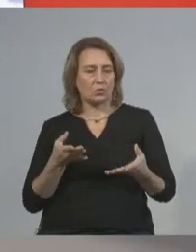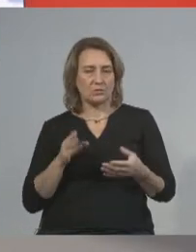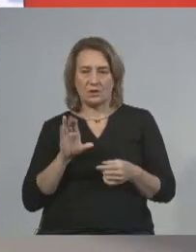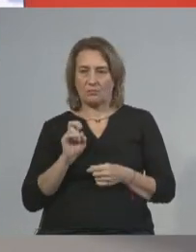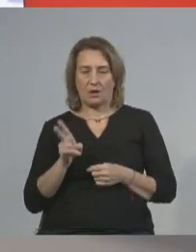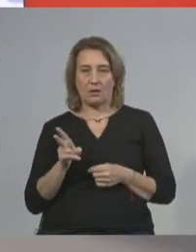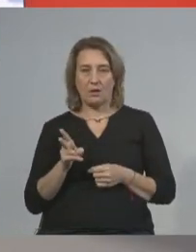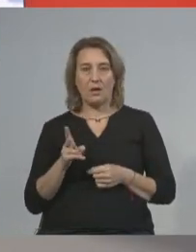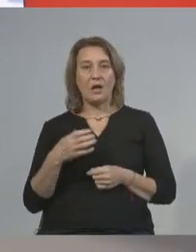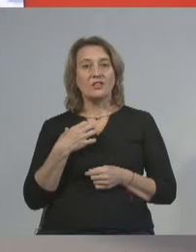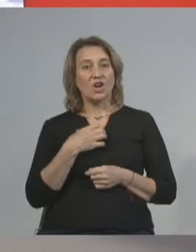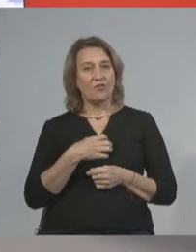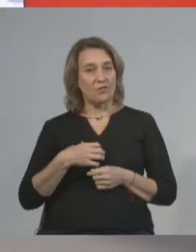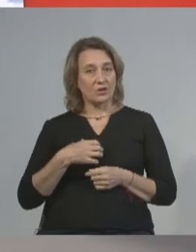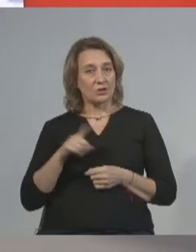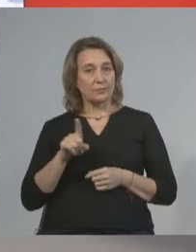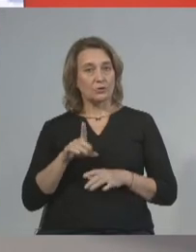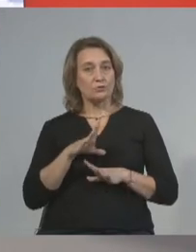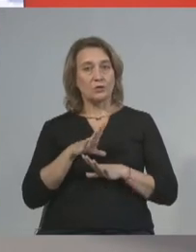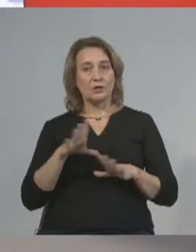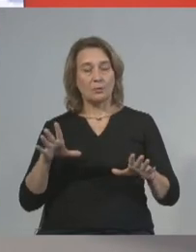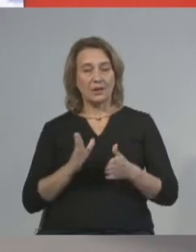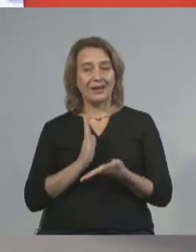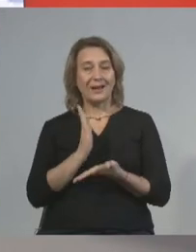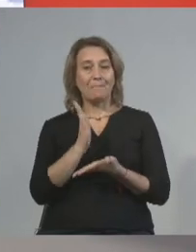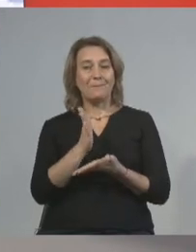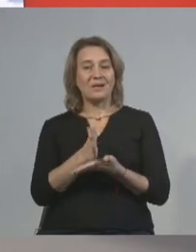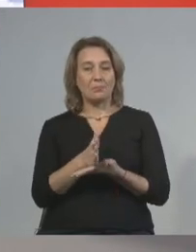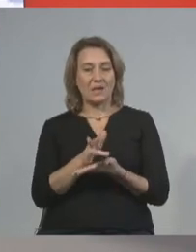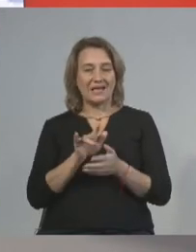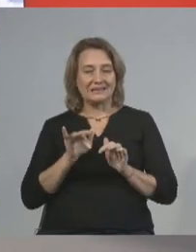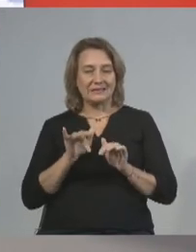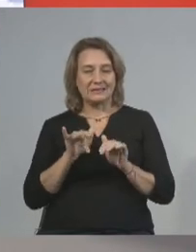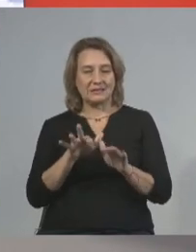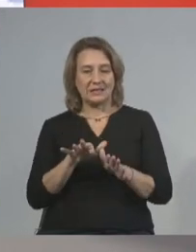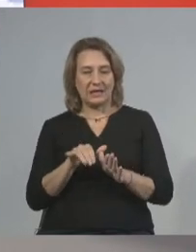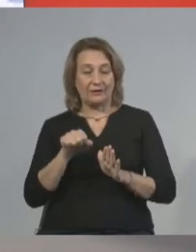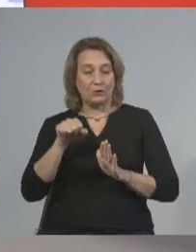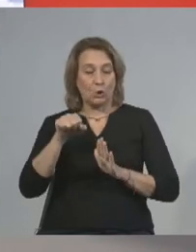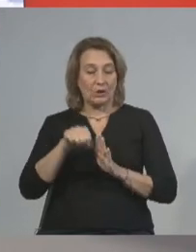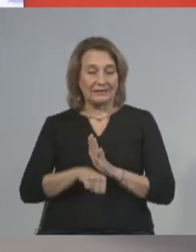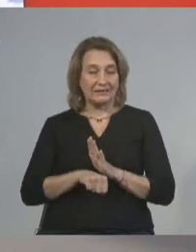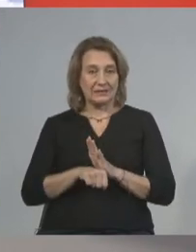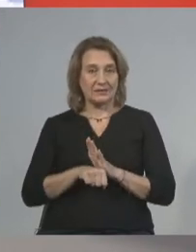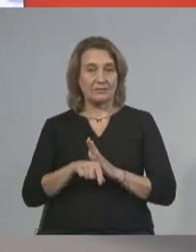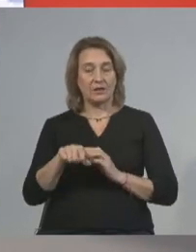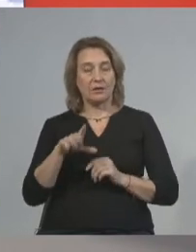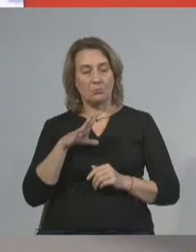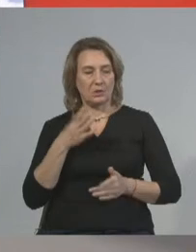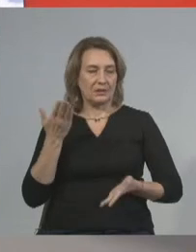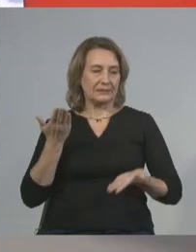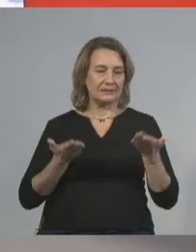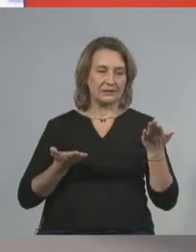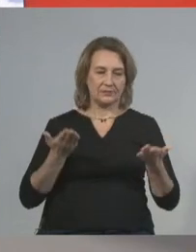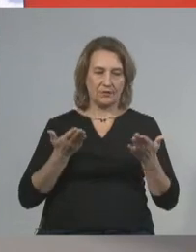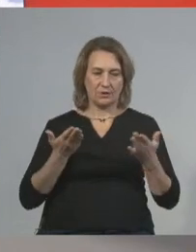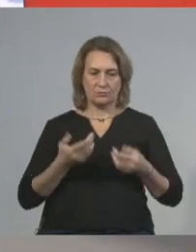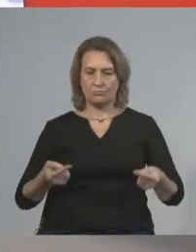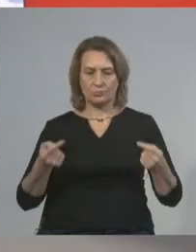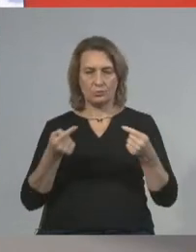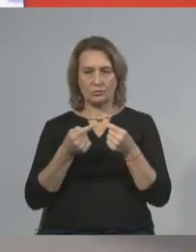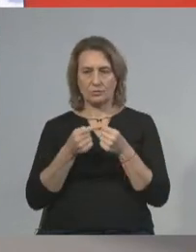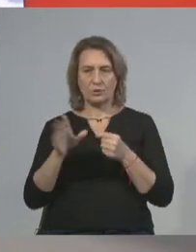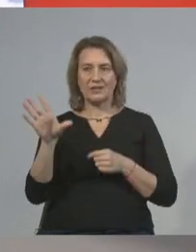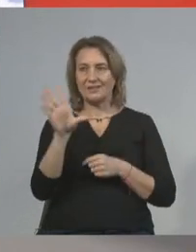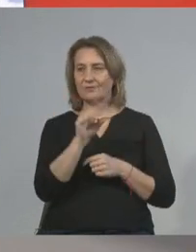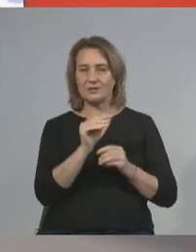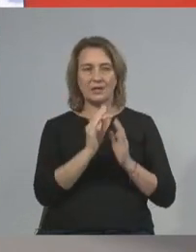uh yelling uh slogans or twelve propaganda and it's also very important that there are no calls to violence